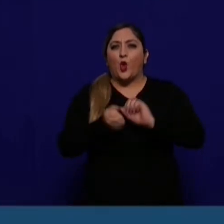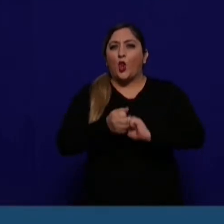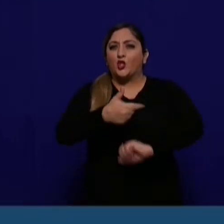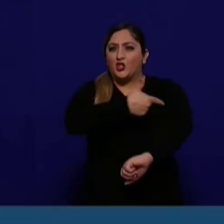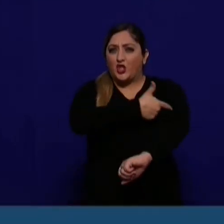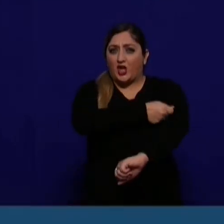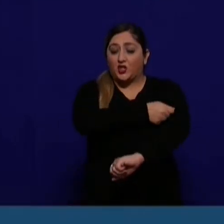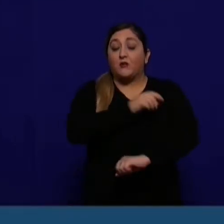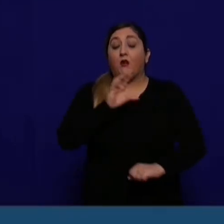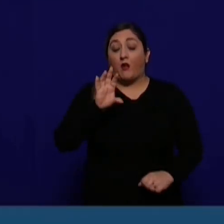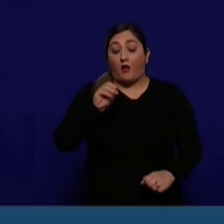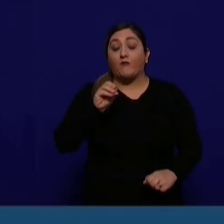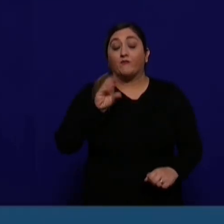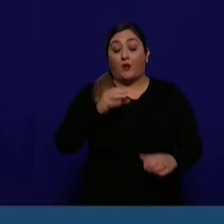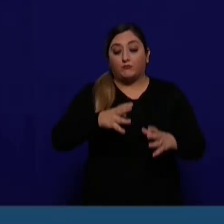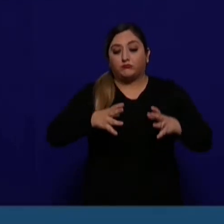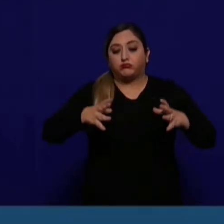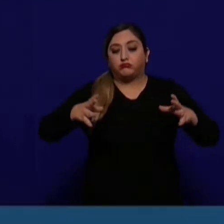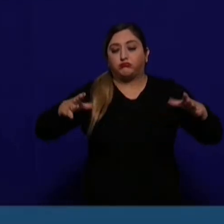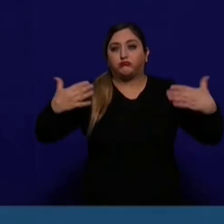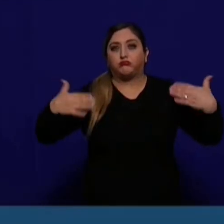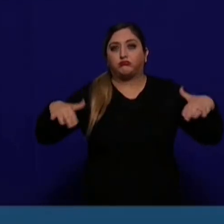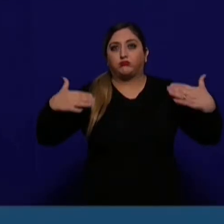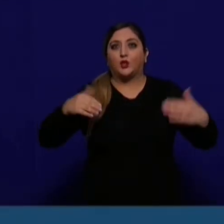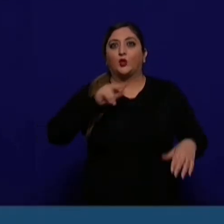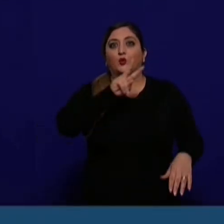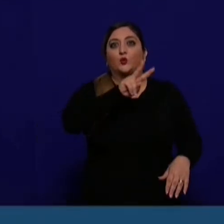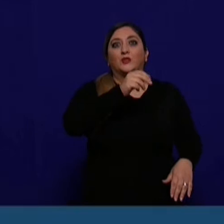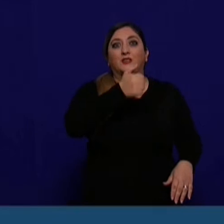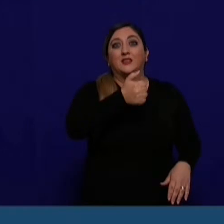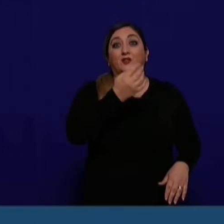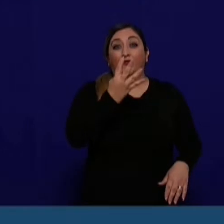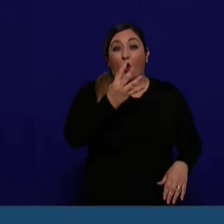ammont kbir ħafna, infatti sa issa tajna